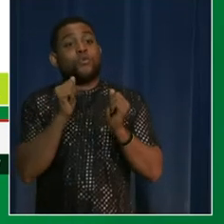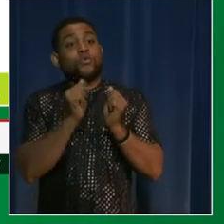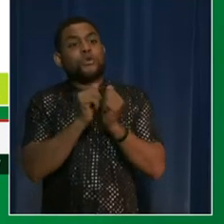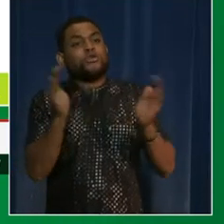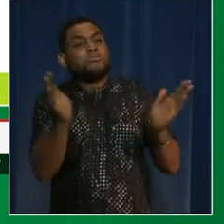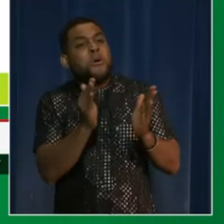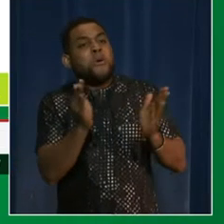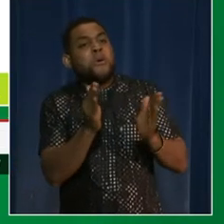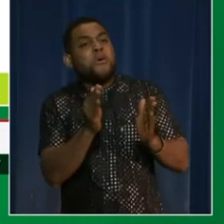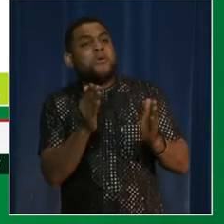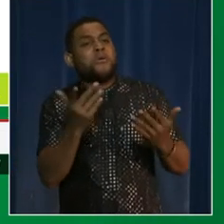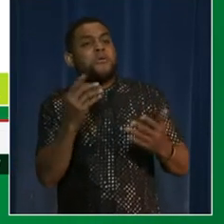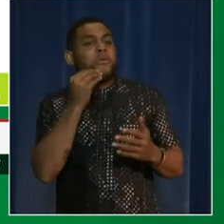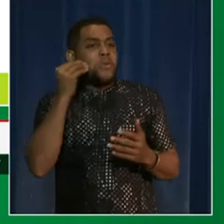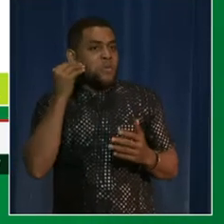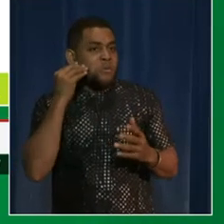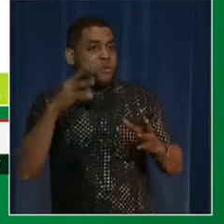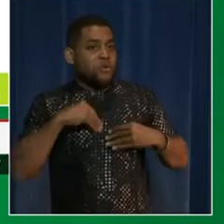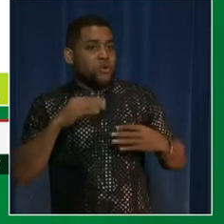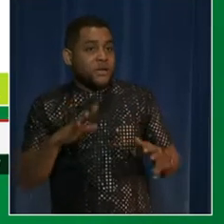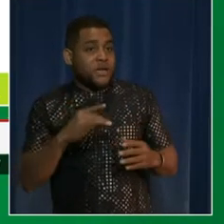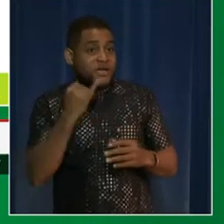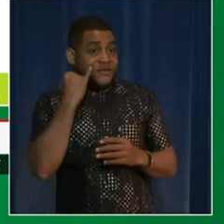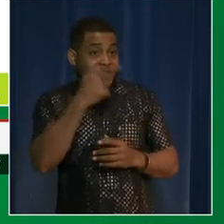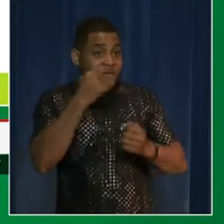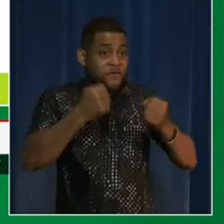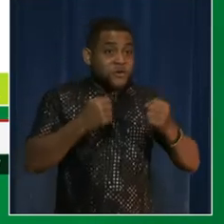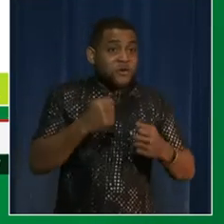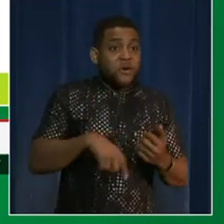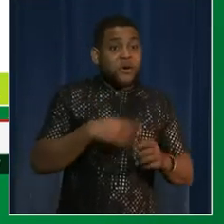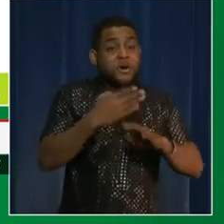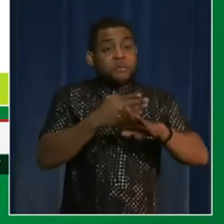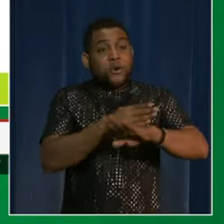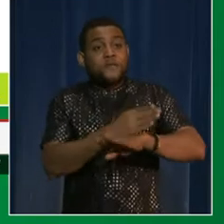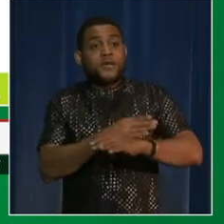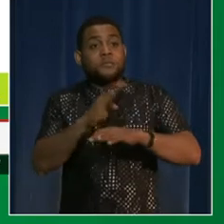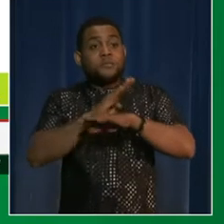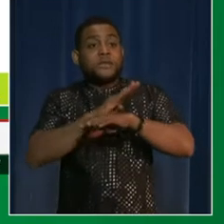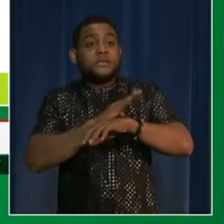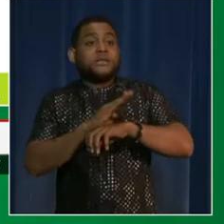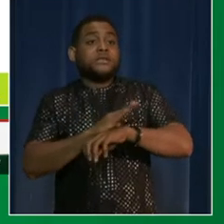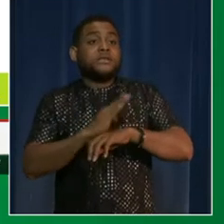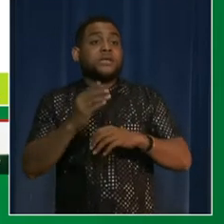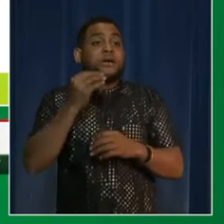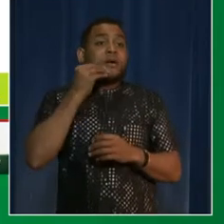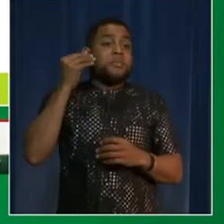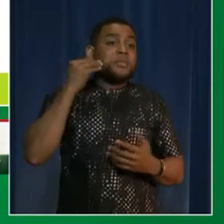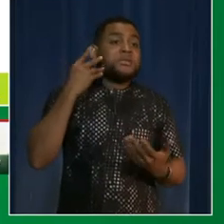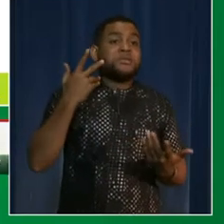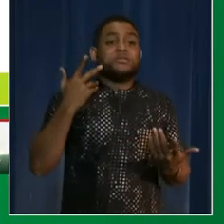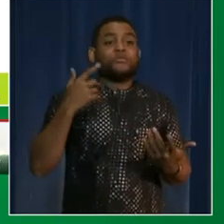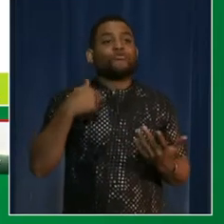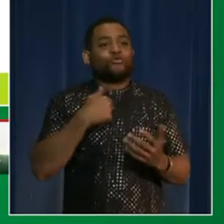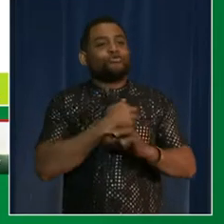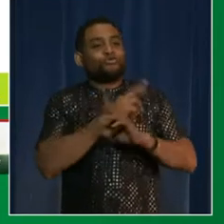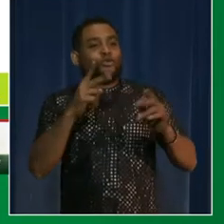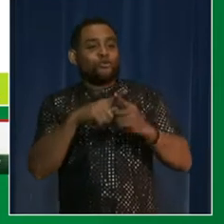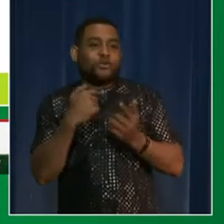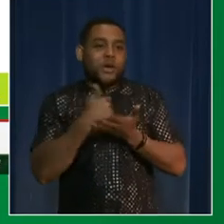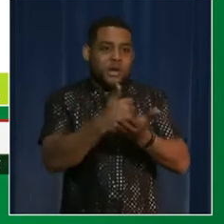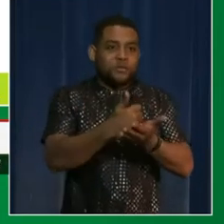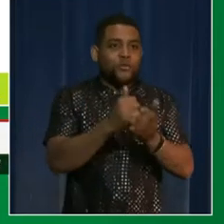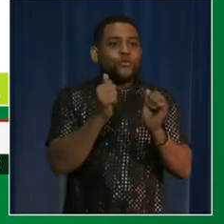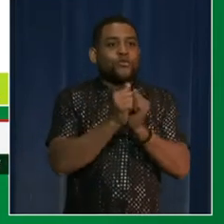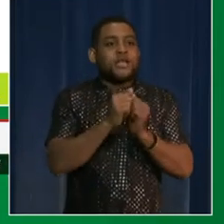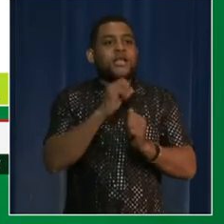in their vehicles, to do those upgrades. So be watching the DC Green Bank for that. We're excited to be launching that. Contact